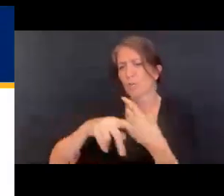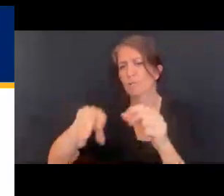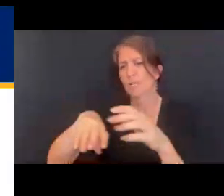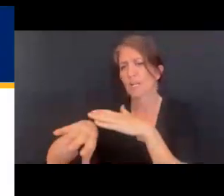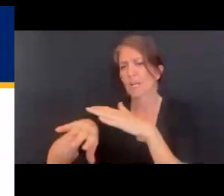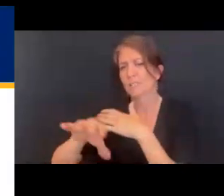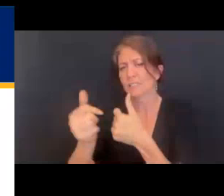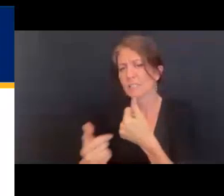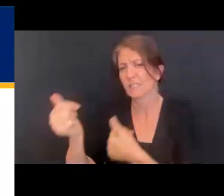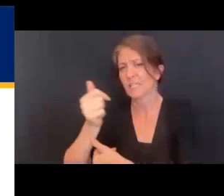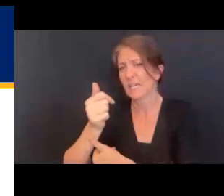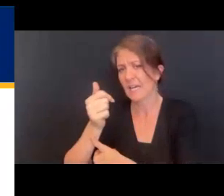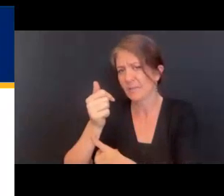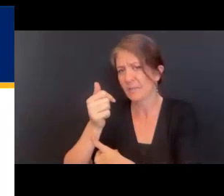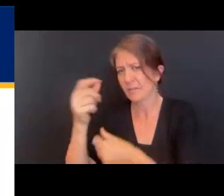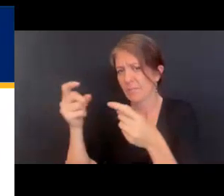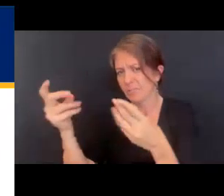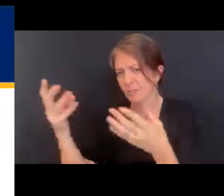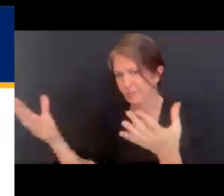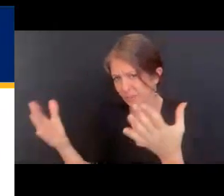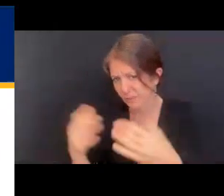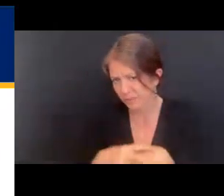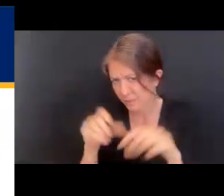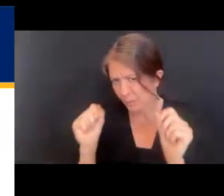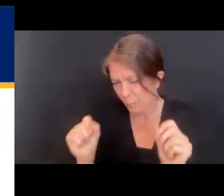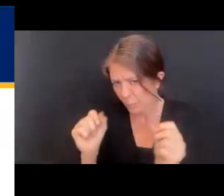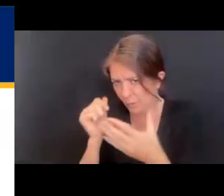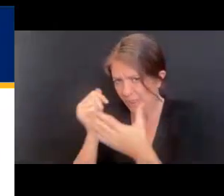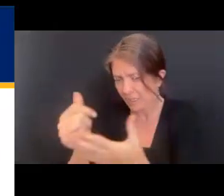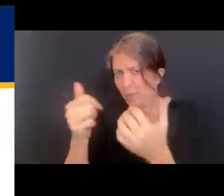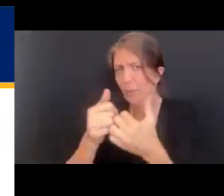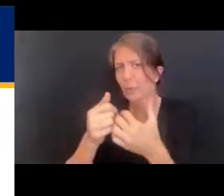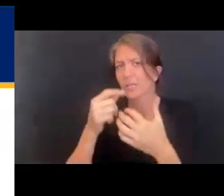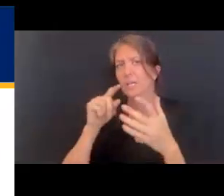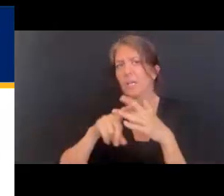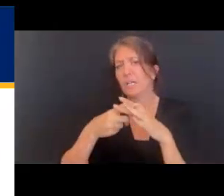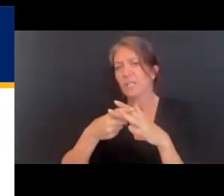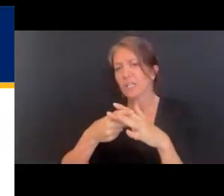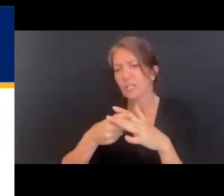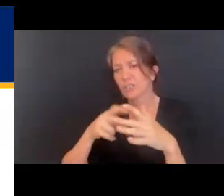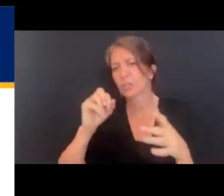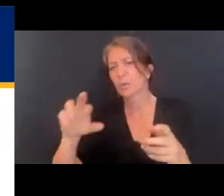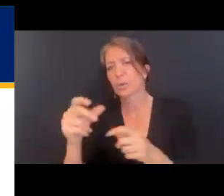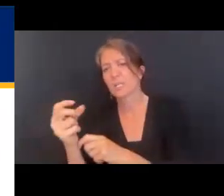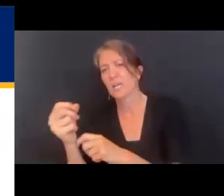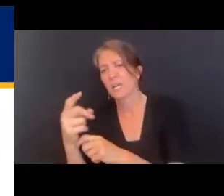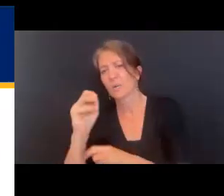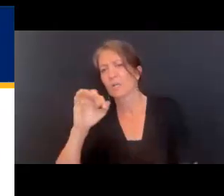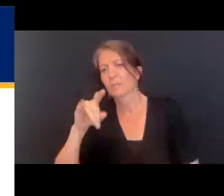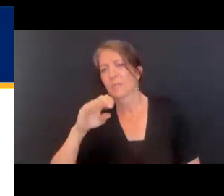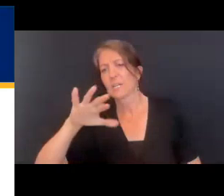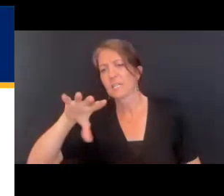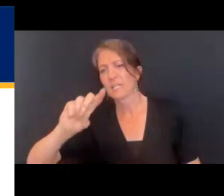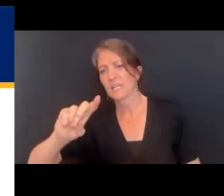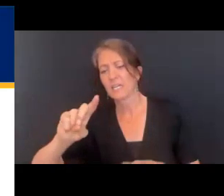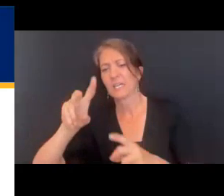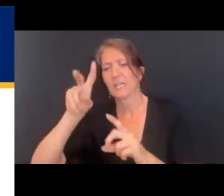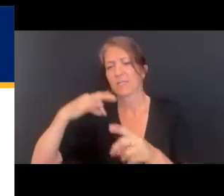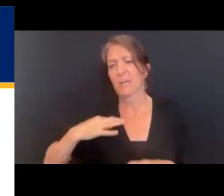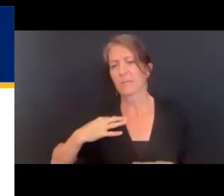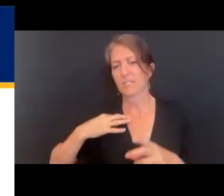help with initial and annual Medicaid application assistance. Becoming financially eligible for Medicaid can be a confusing process